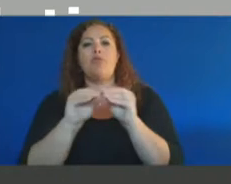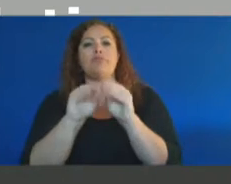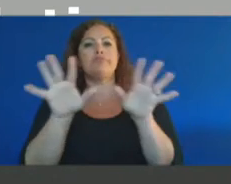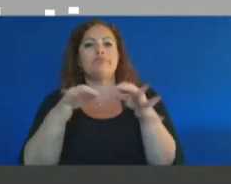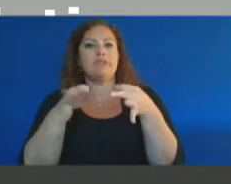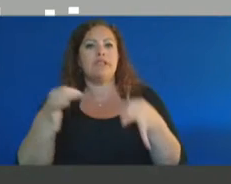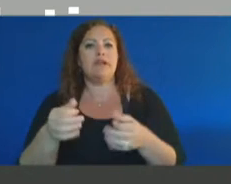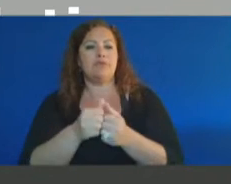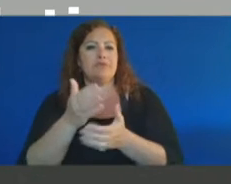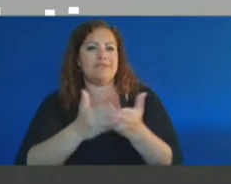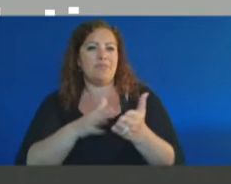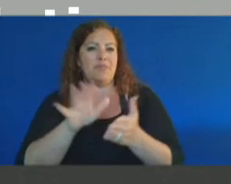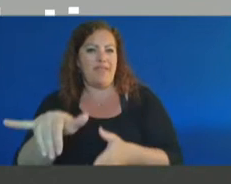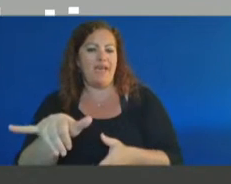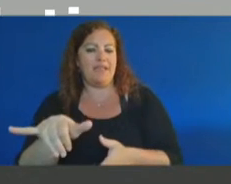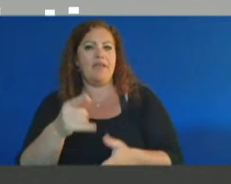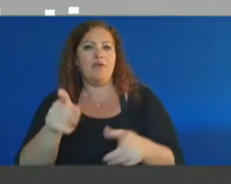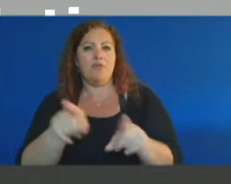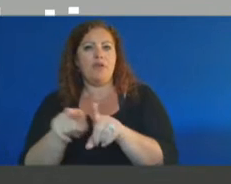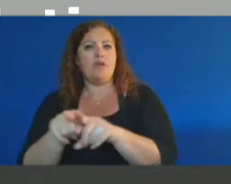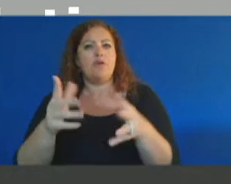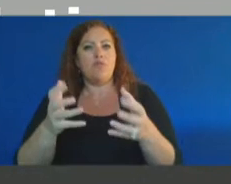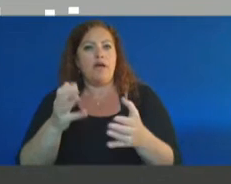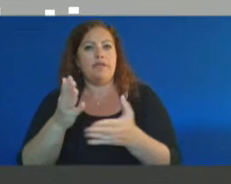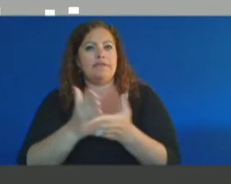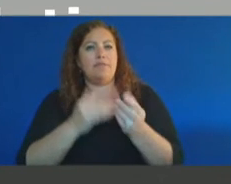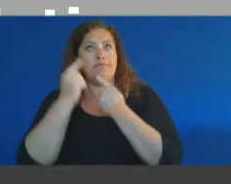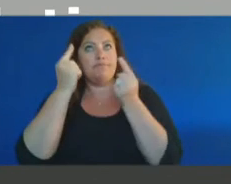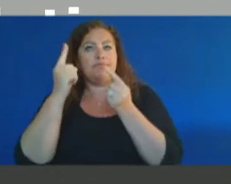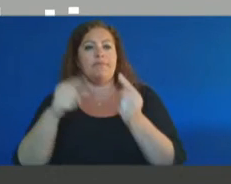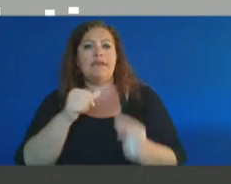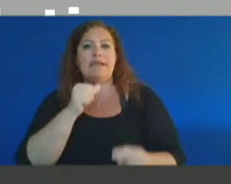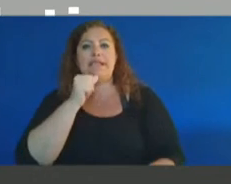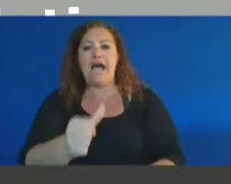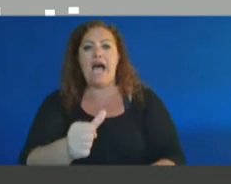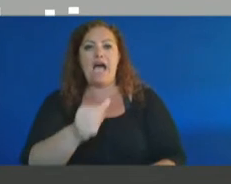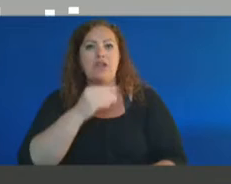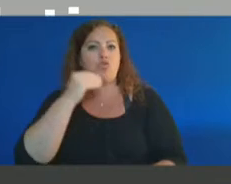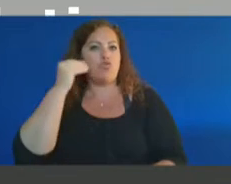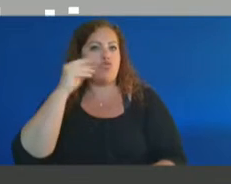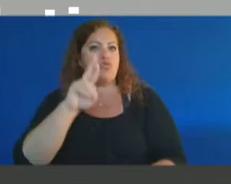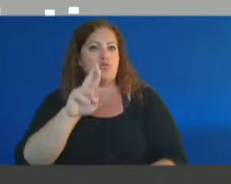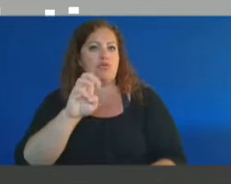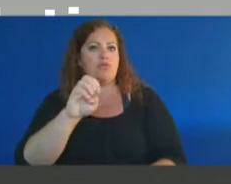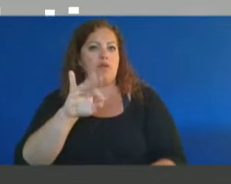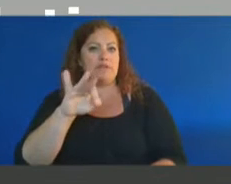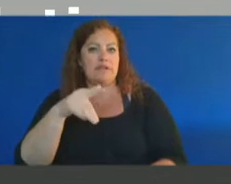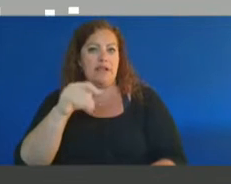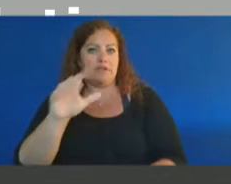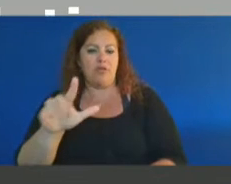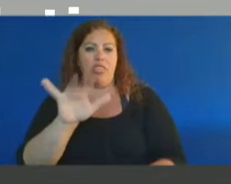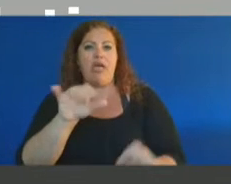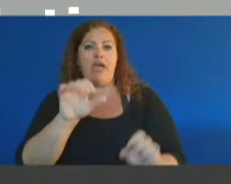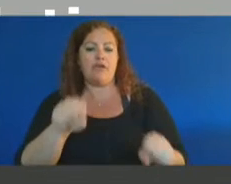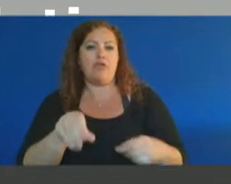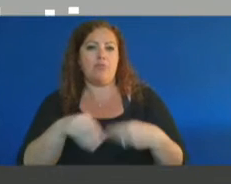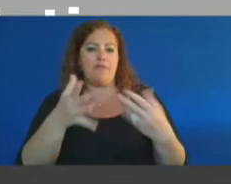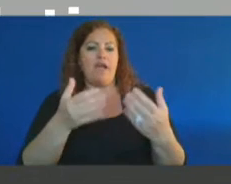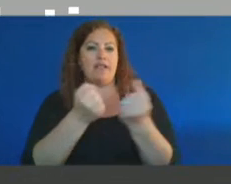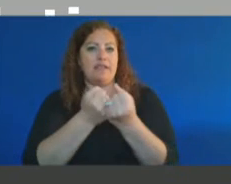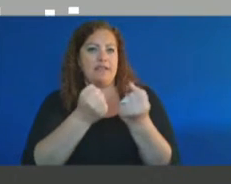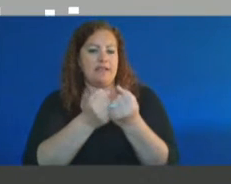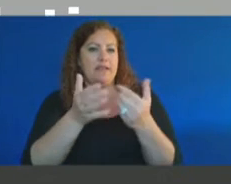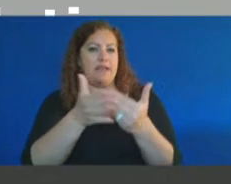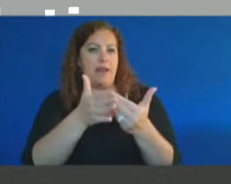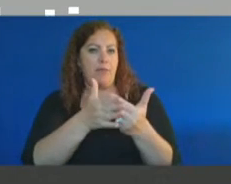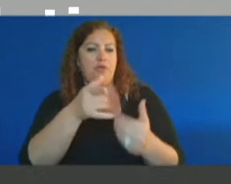some of that we also would like some consideration of some non-residential uh that could provide some neighborhood supportive uses for this amount of units uh that would also